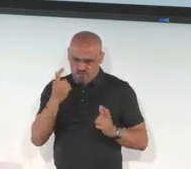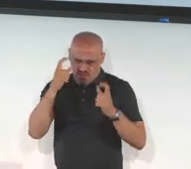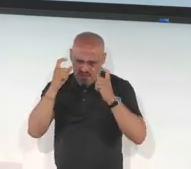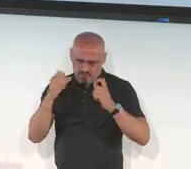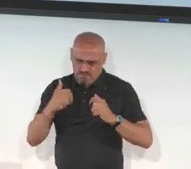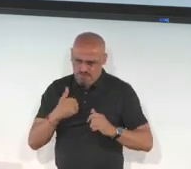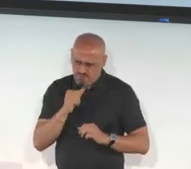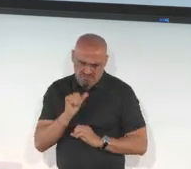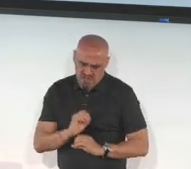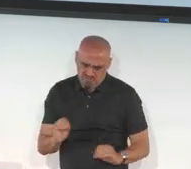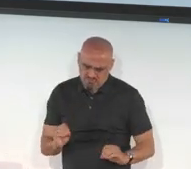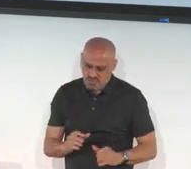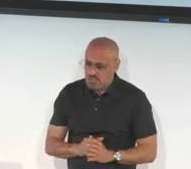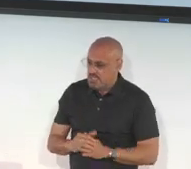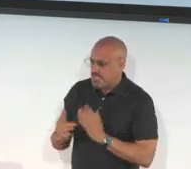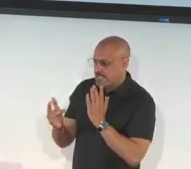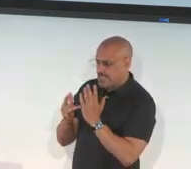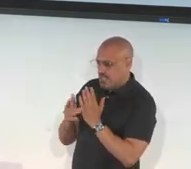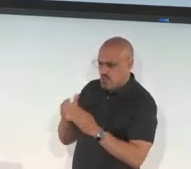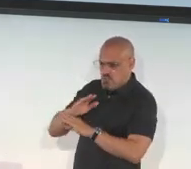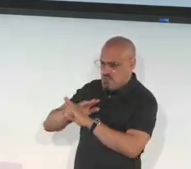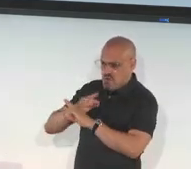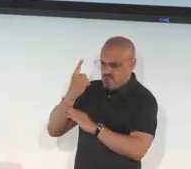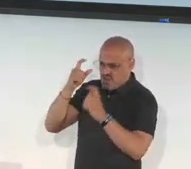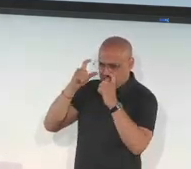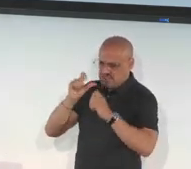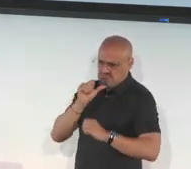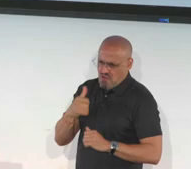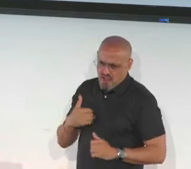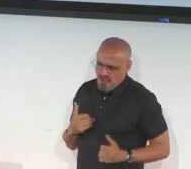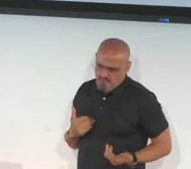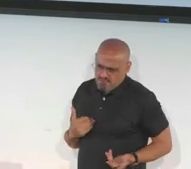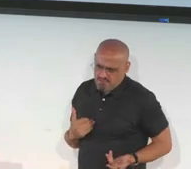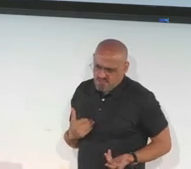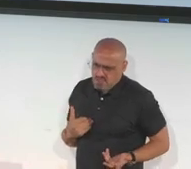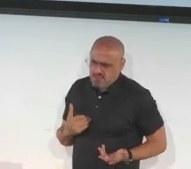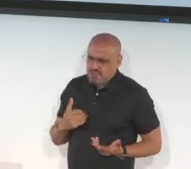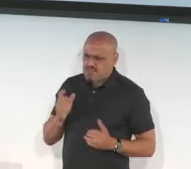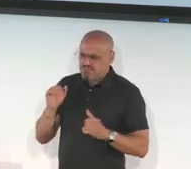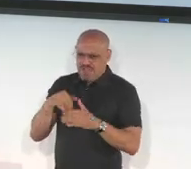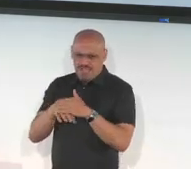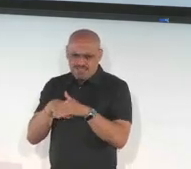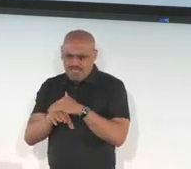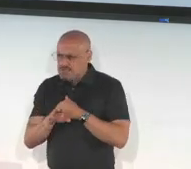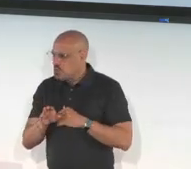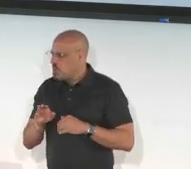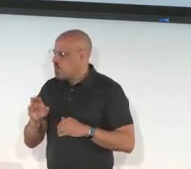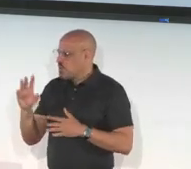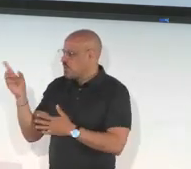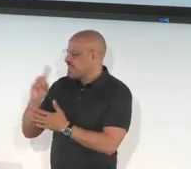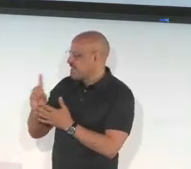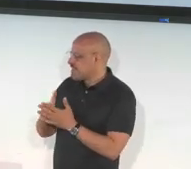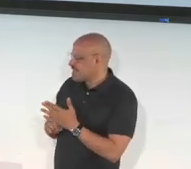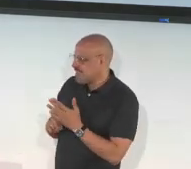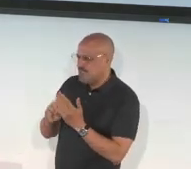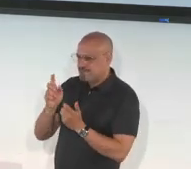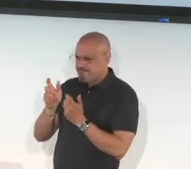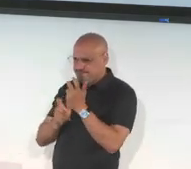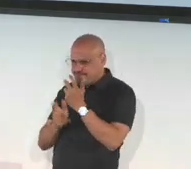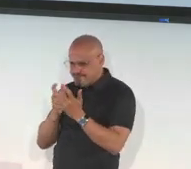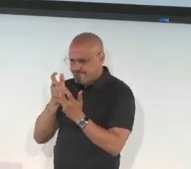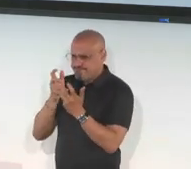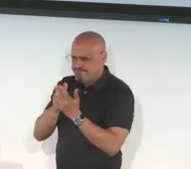glasses. There's not a technological barrier to it. Glasses are widely accessible. They can be designed and tailored to you